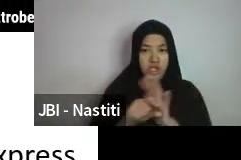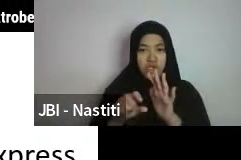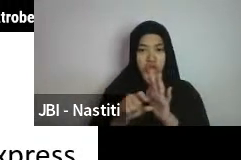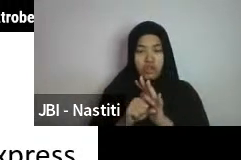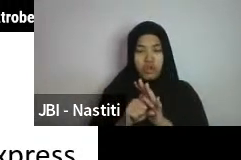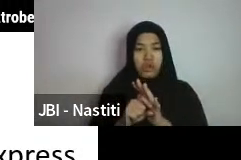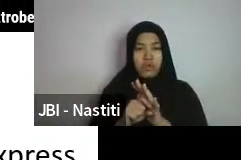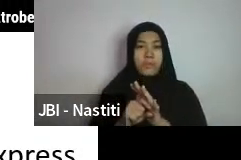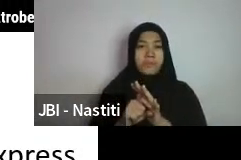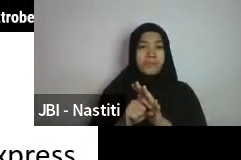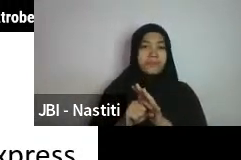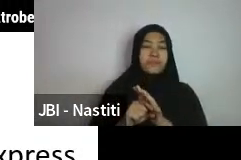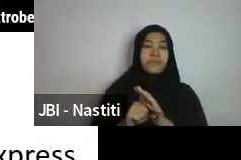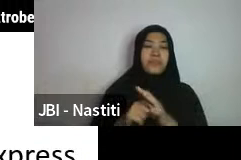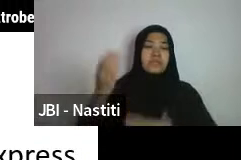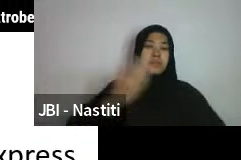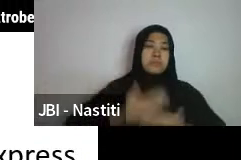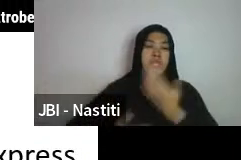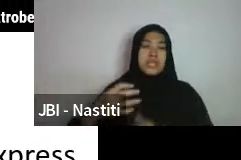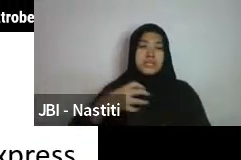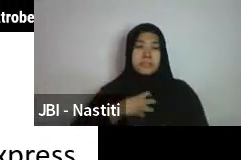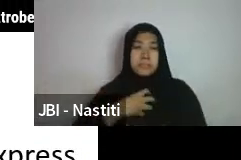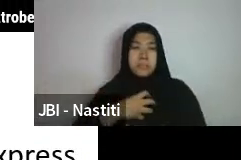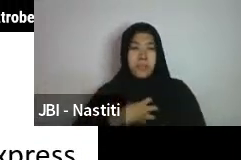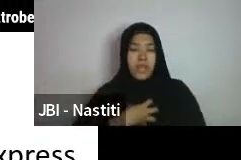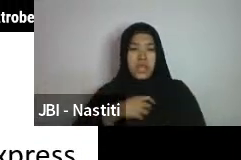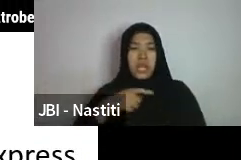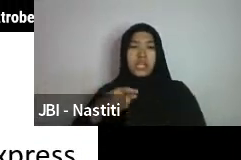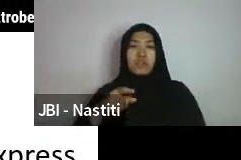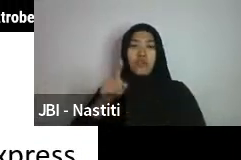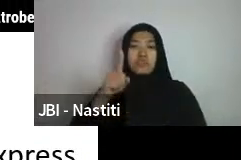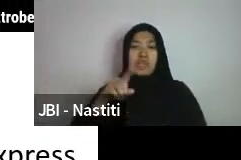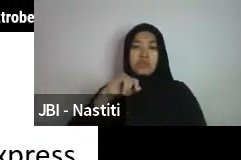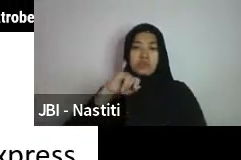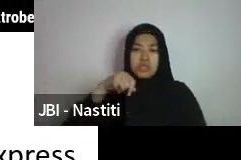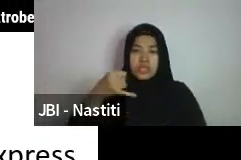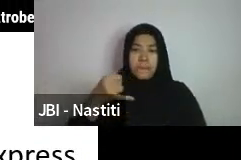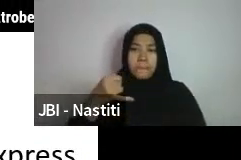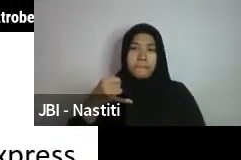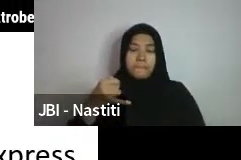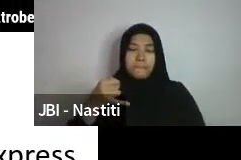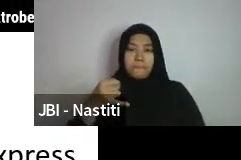be enough for them to sit in a room and complete that assessment. But you need, I